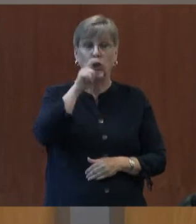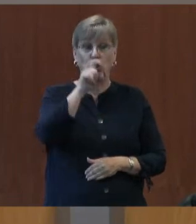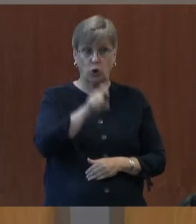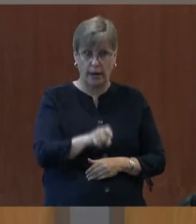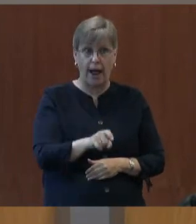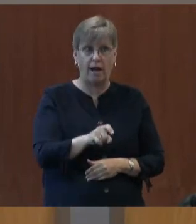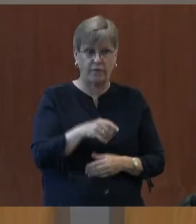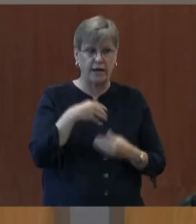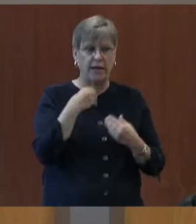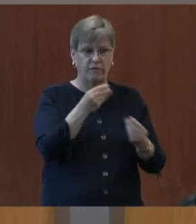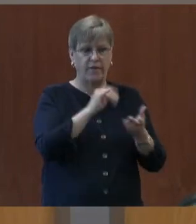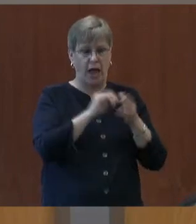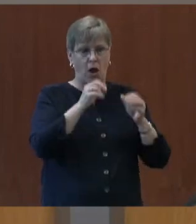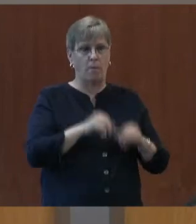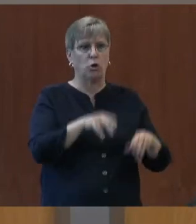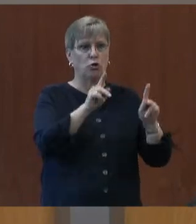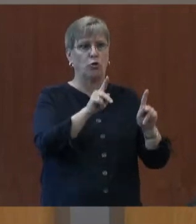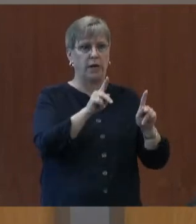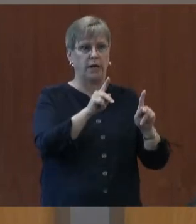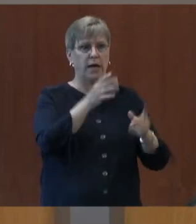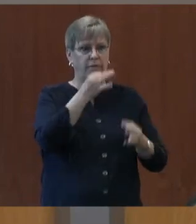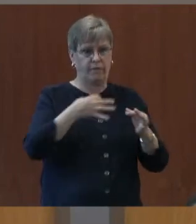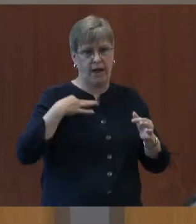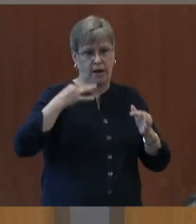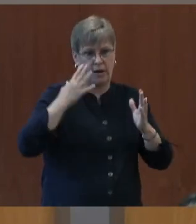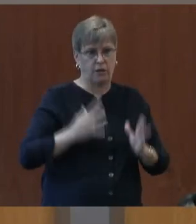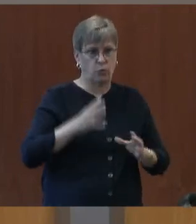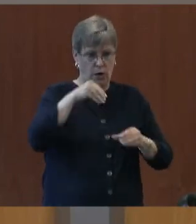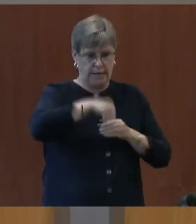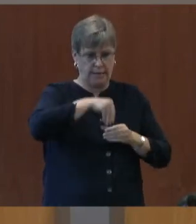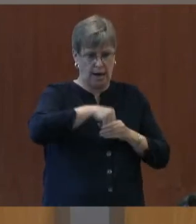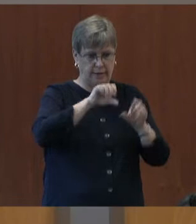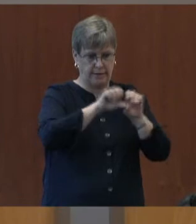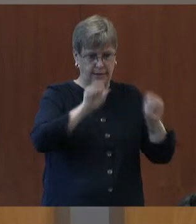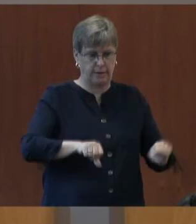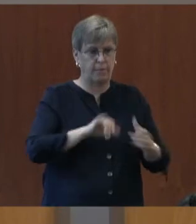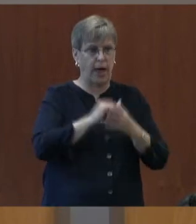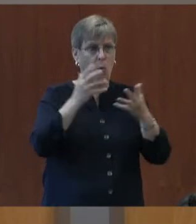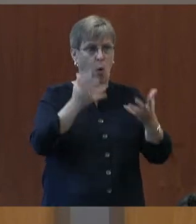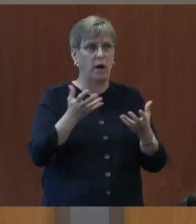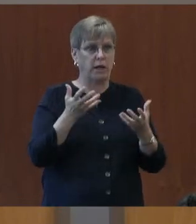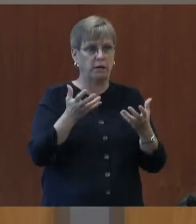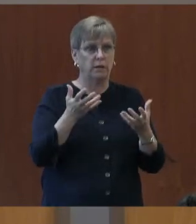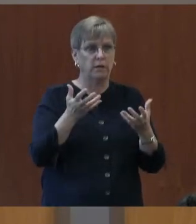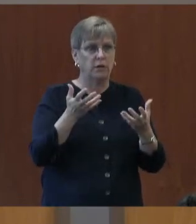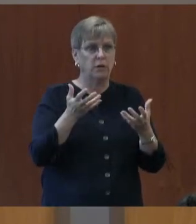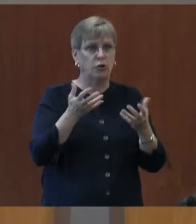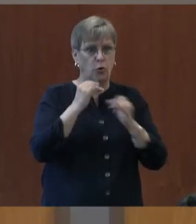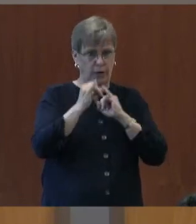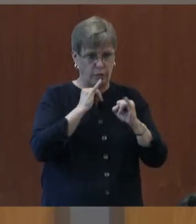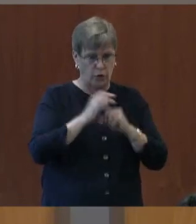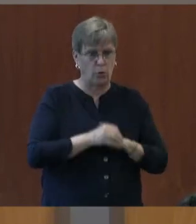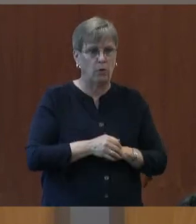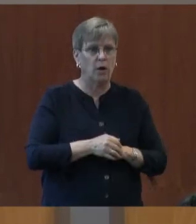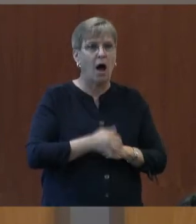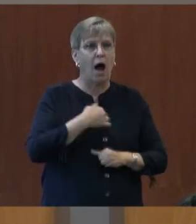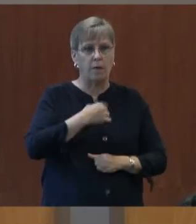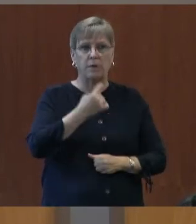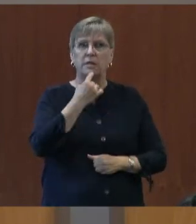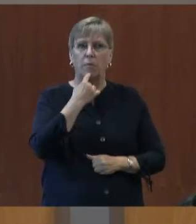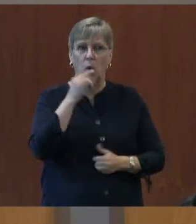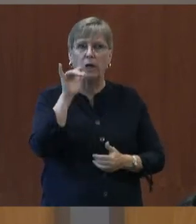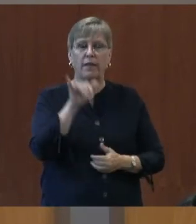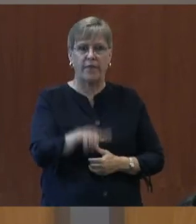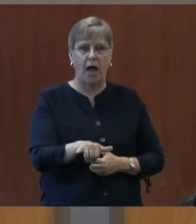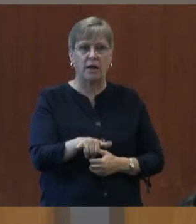have given that opportunity if there were candidates internally that wanted to interview. So I am disappointed in